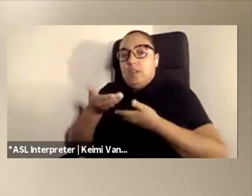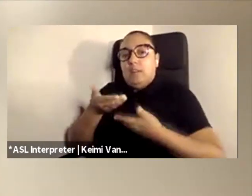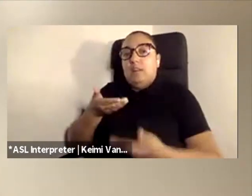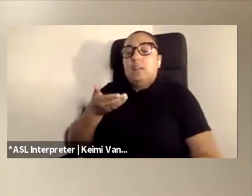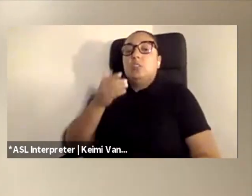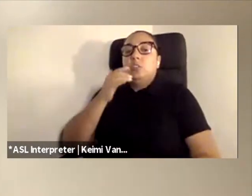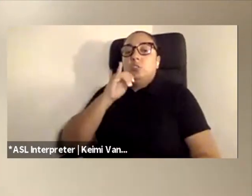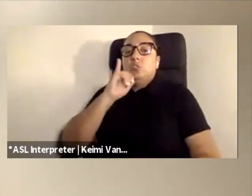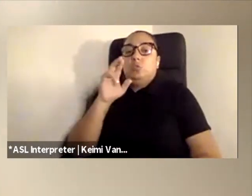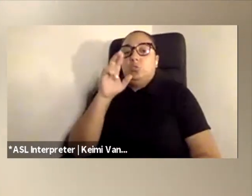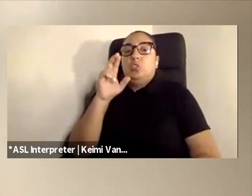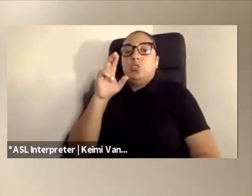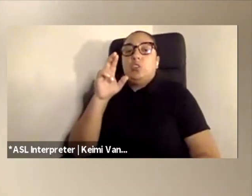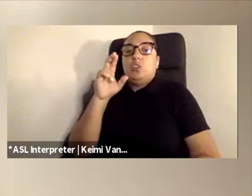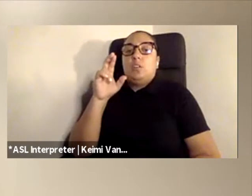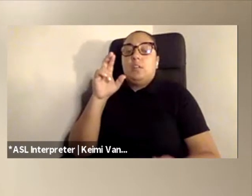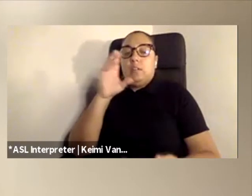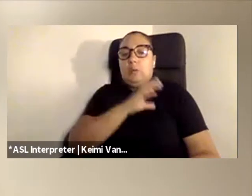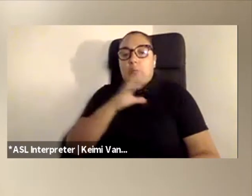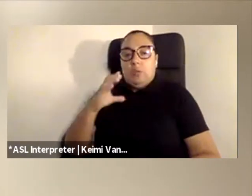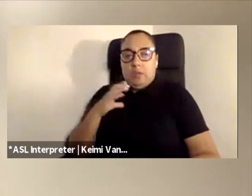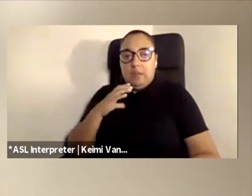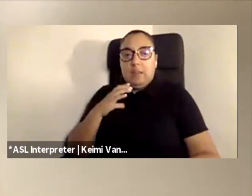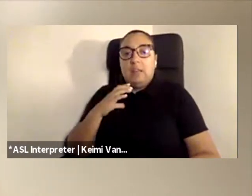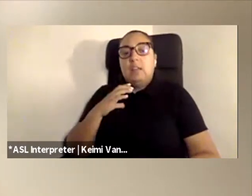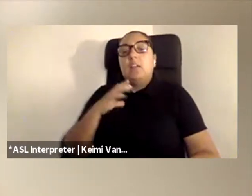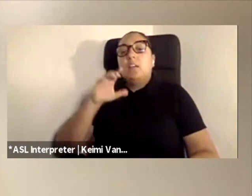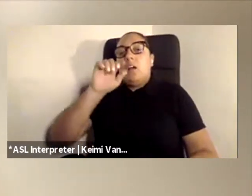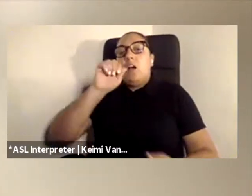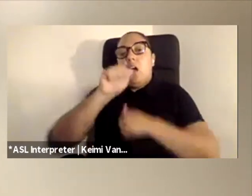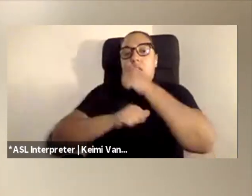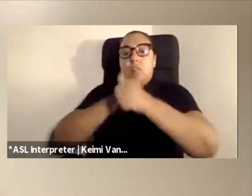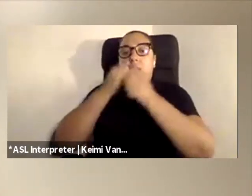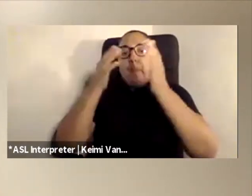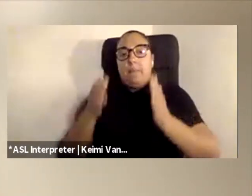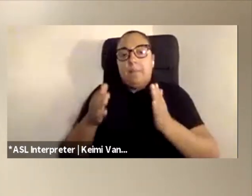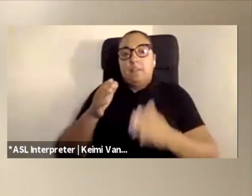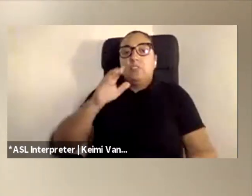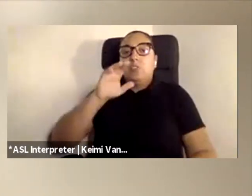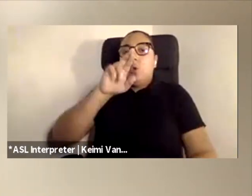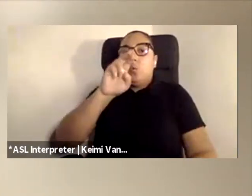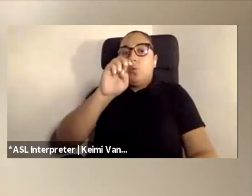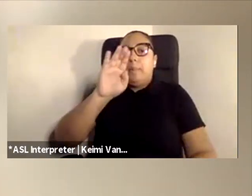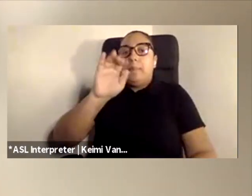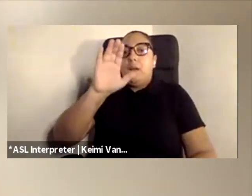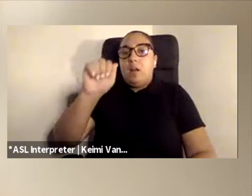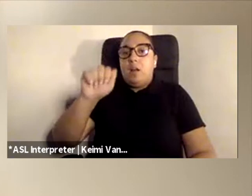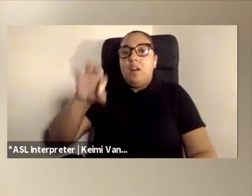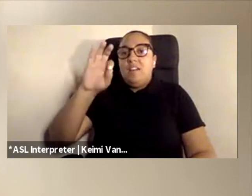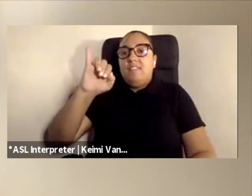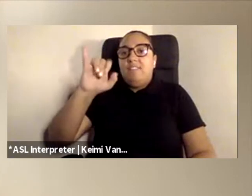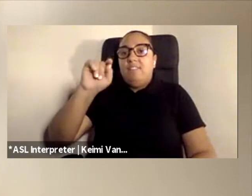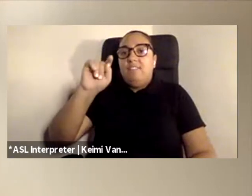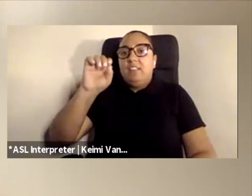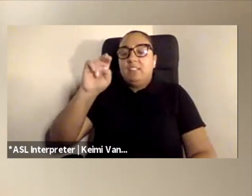alum from 2018 to 2020, Rebecca Fitton. Rebecca is an artist, administrator, and advocate. She creates community